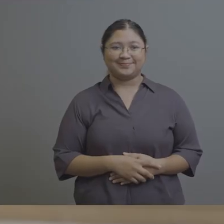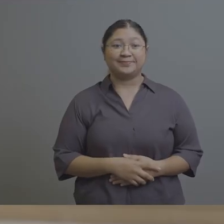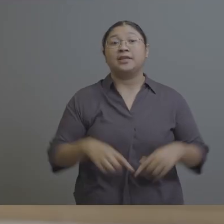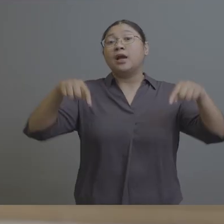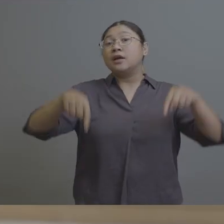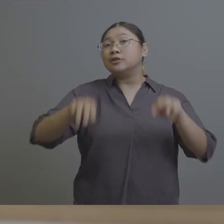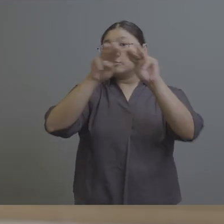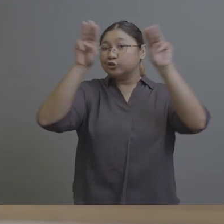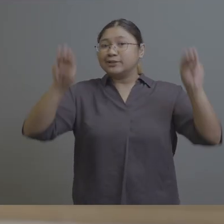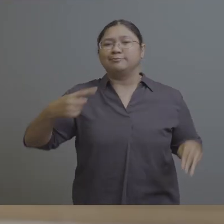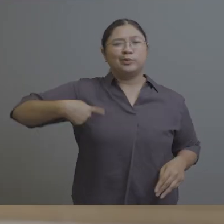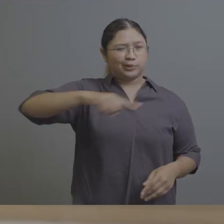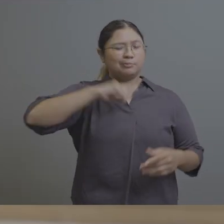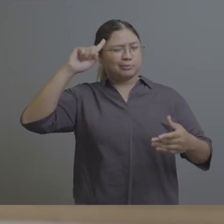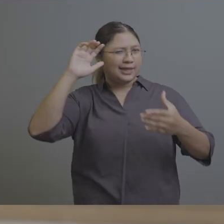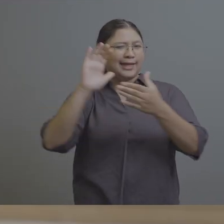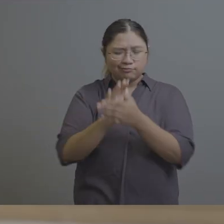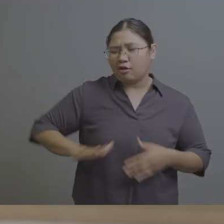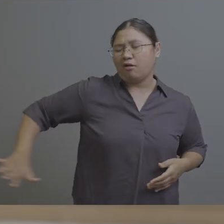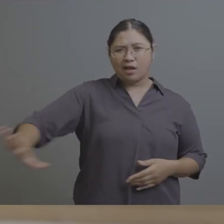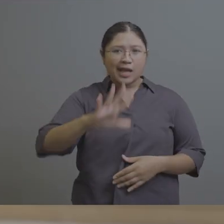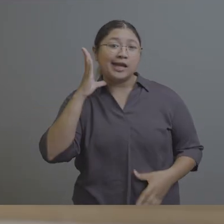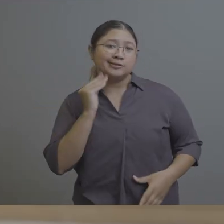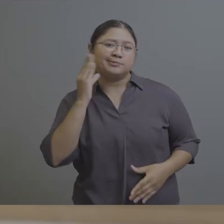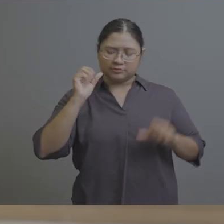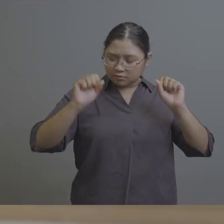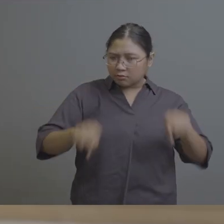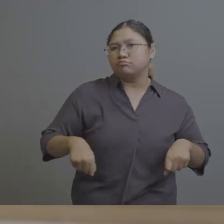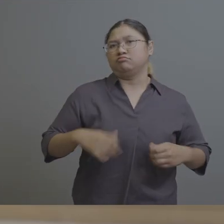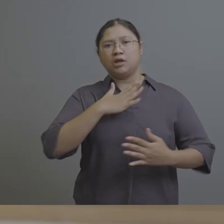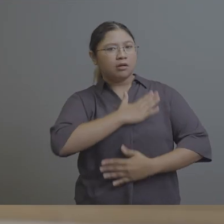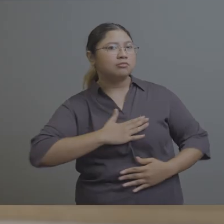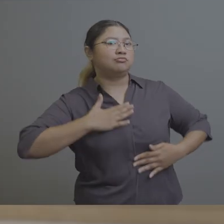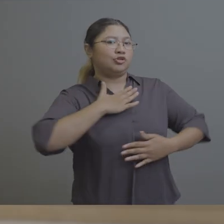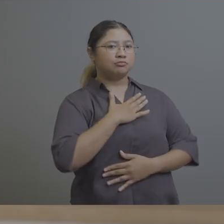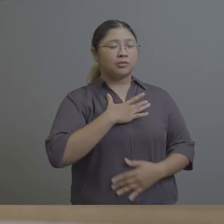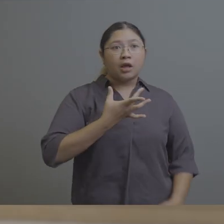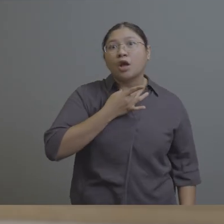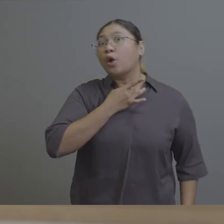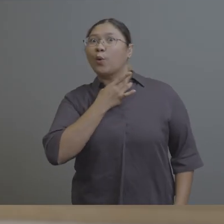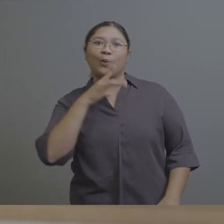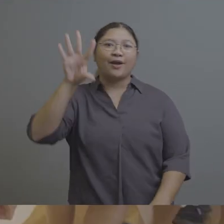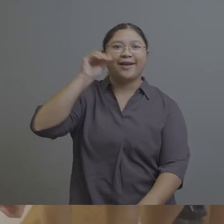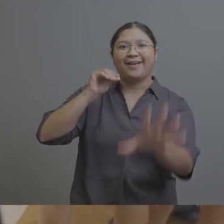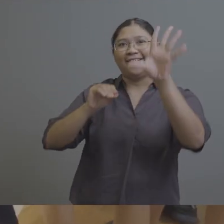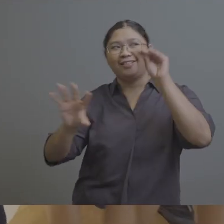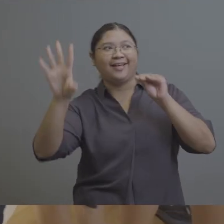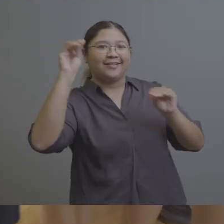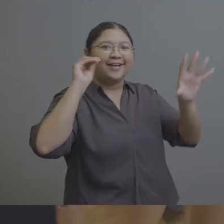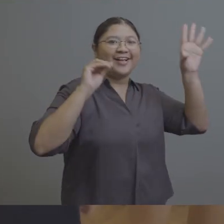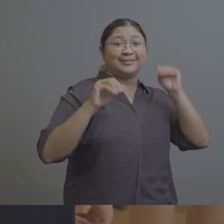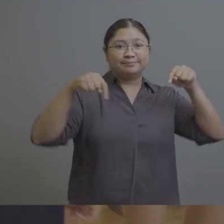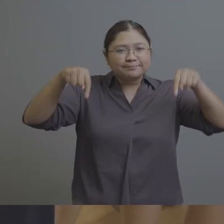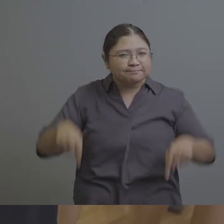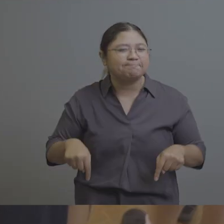At the gallery, we believe that every learning experience can spark joy and curiosity. Art